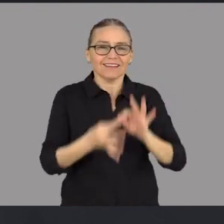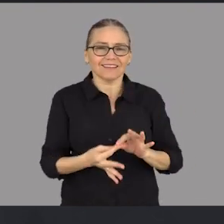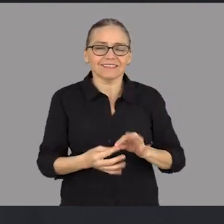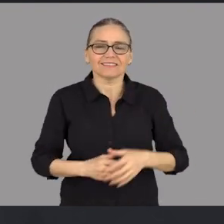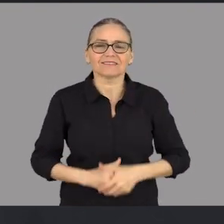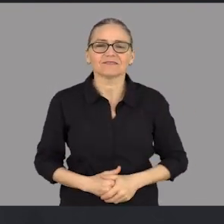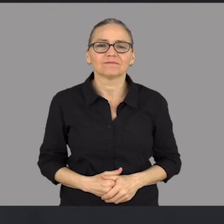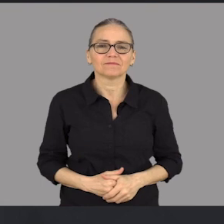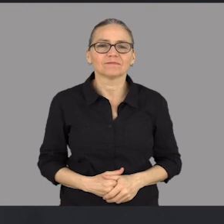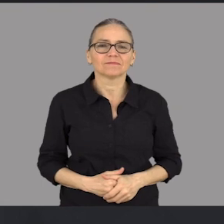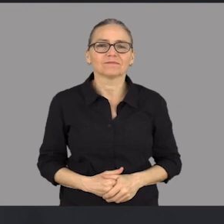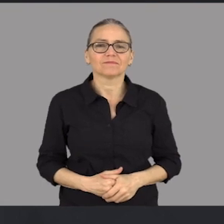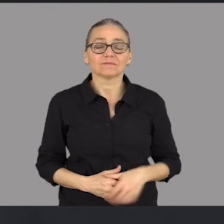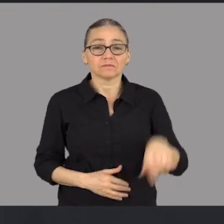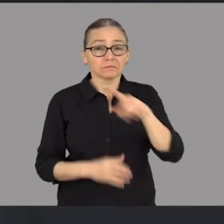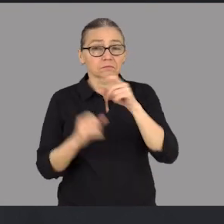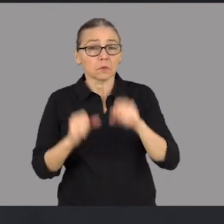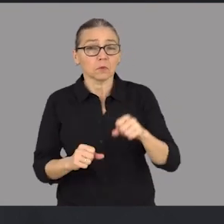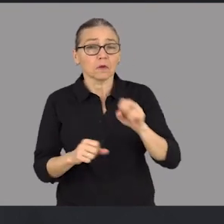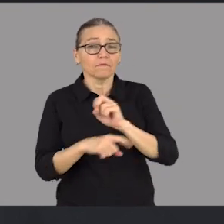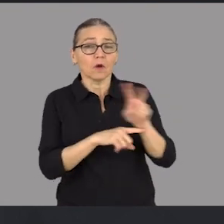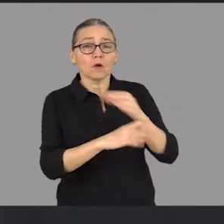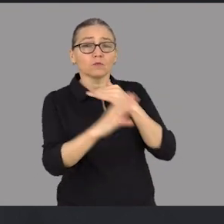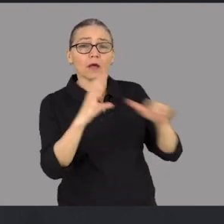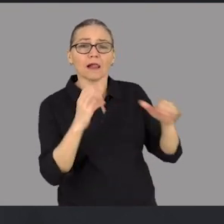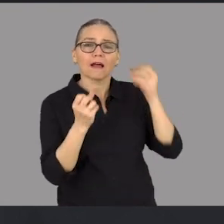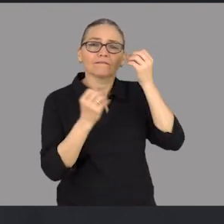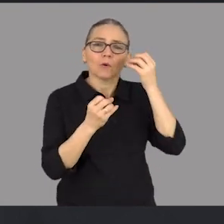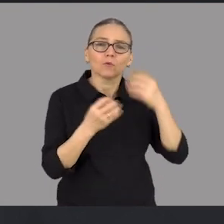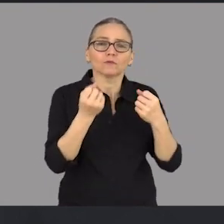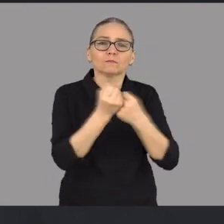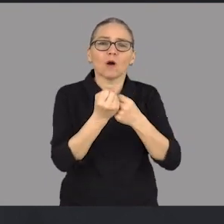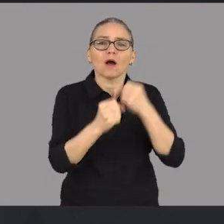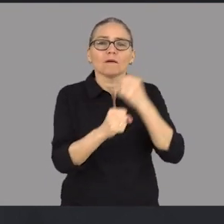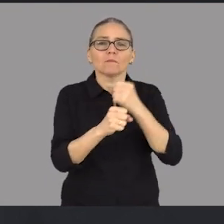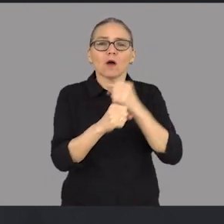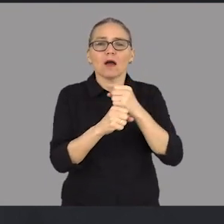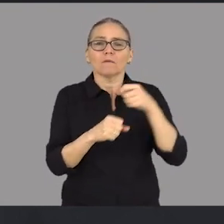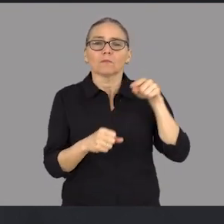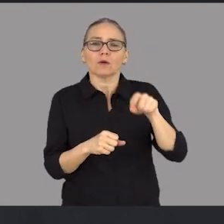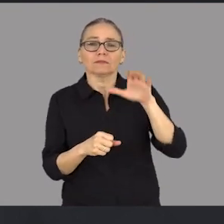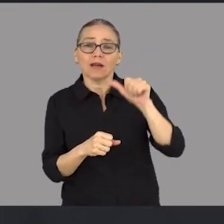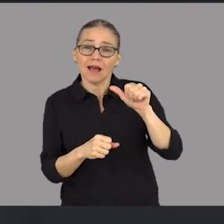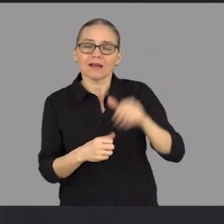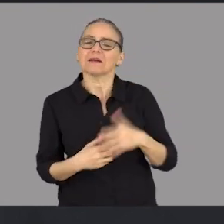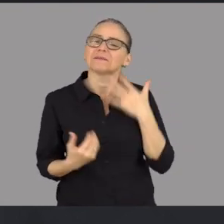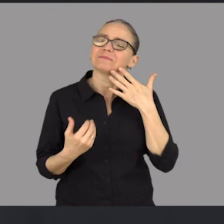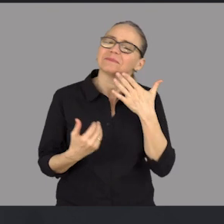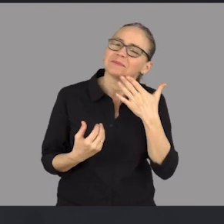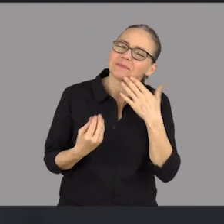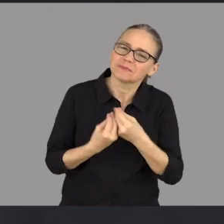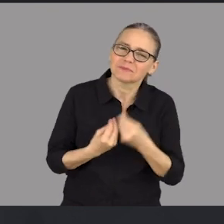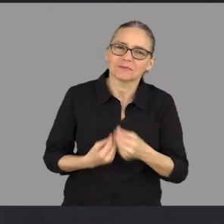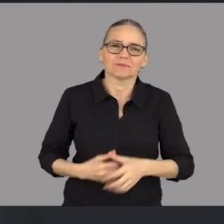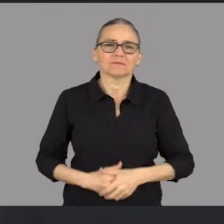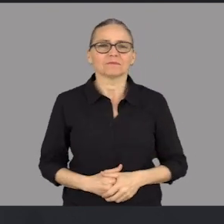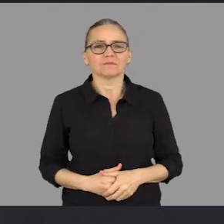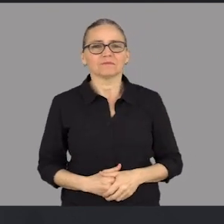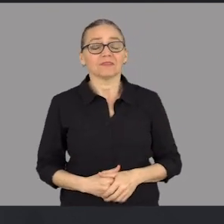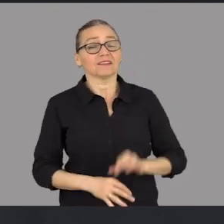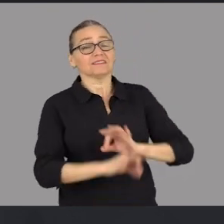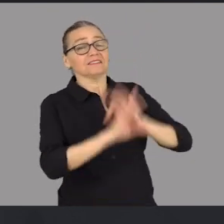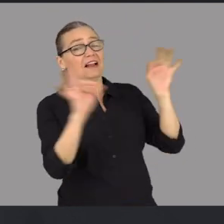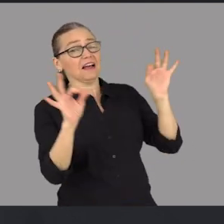about that. It's called the Job Development Certificate Program. And so if you're interested in learning more, I'd be happy to share more details as well. You can contact